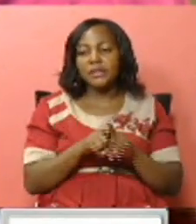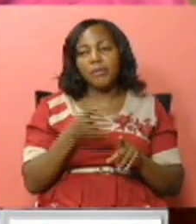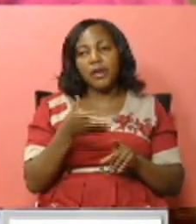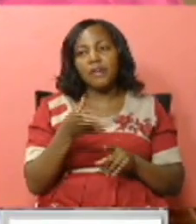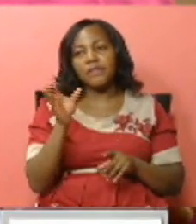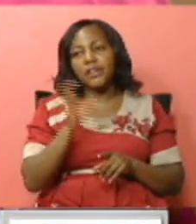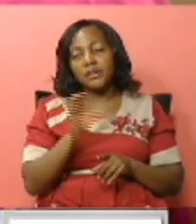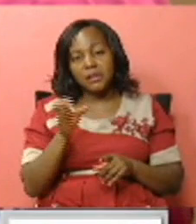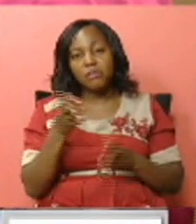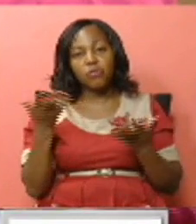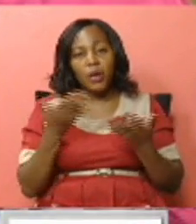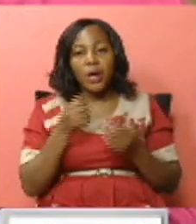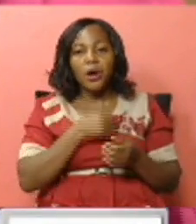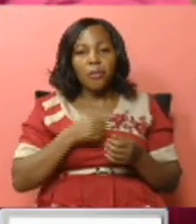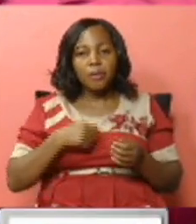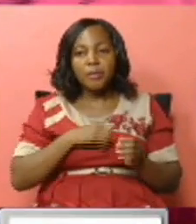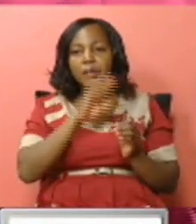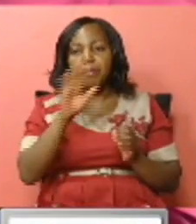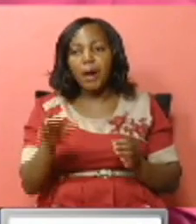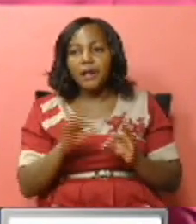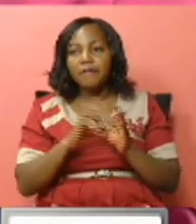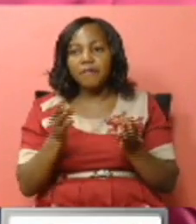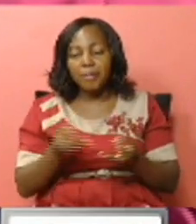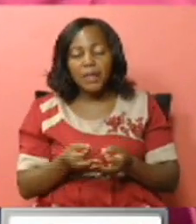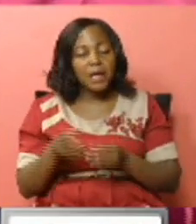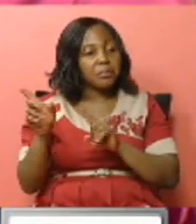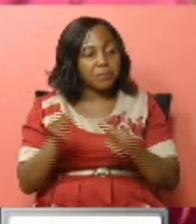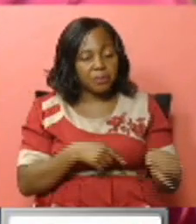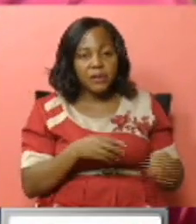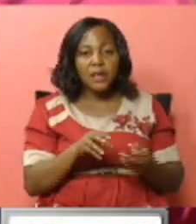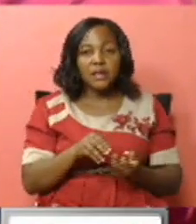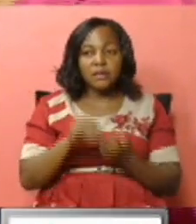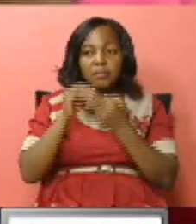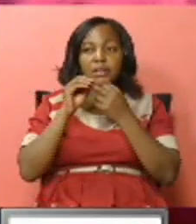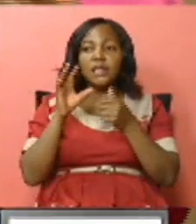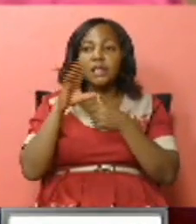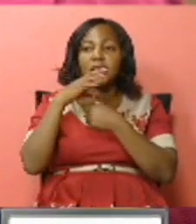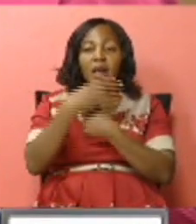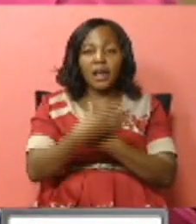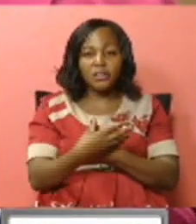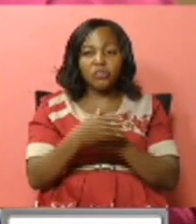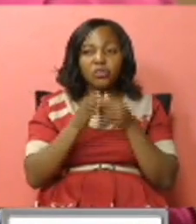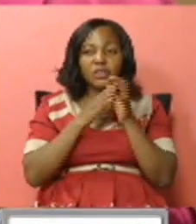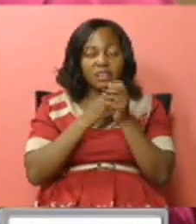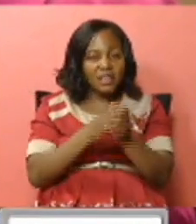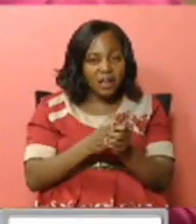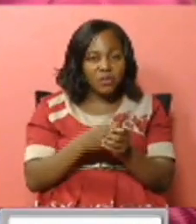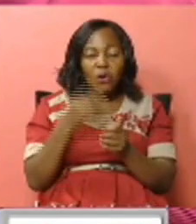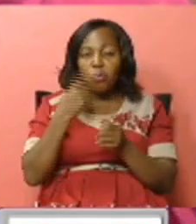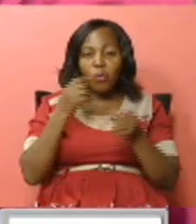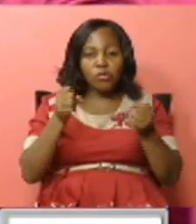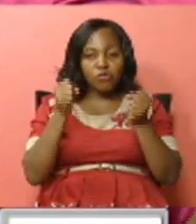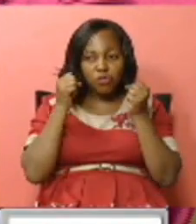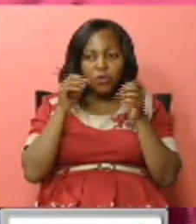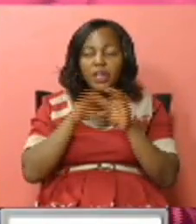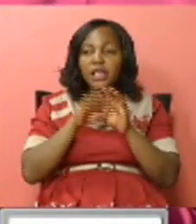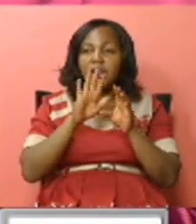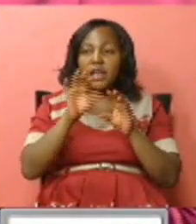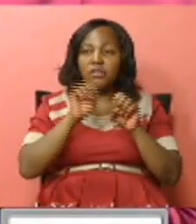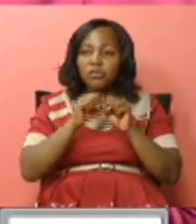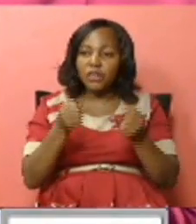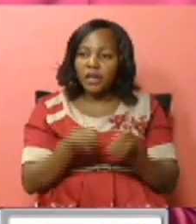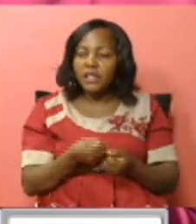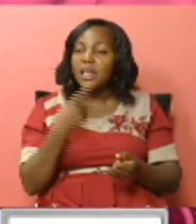cases where they've been rejected because especially the cultural leaders who are very big influencers in that society, telling them